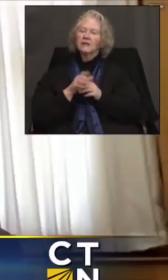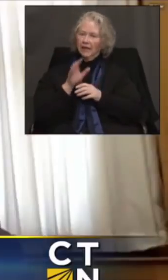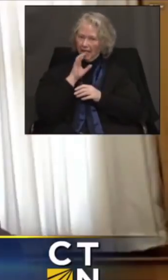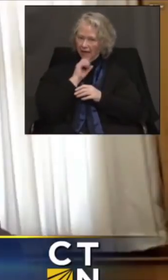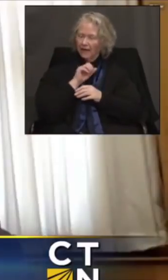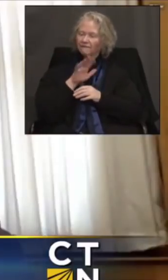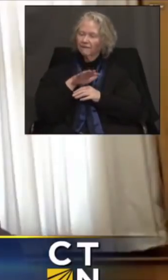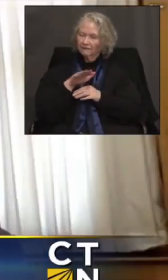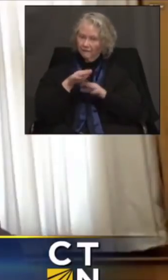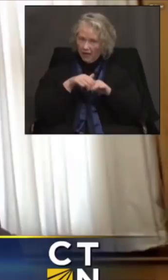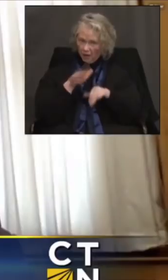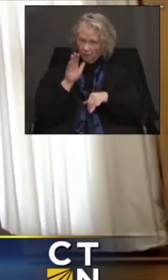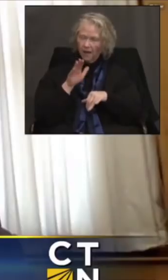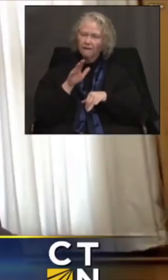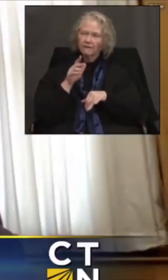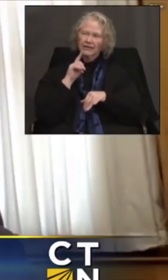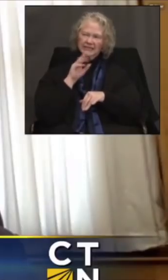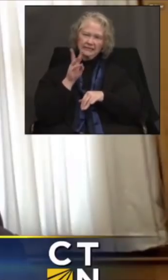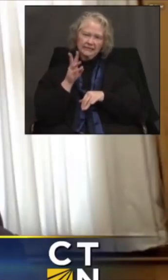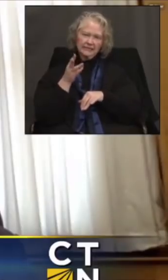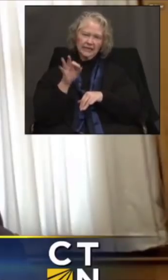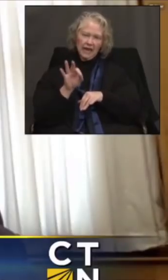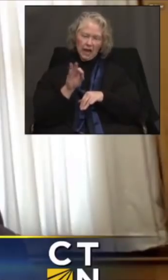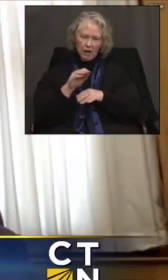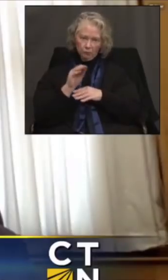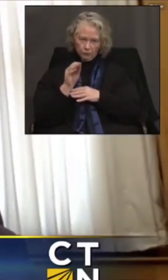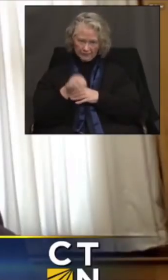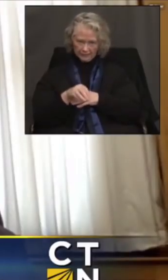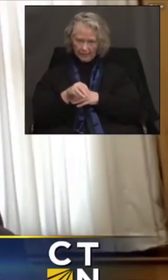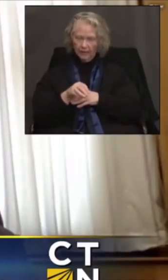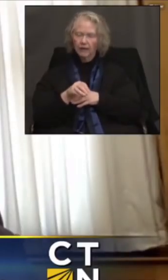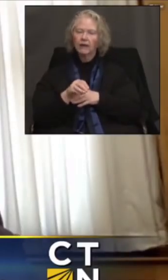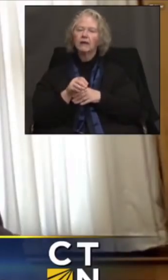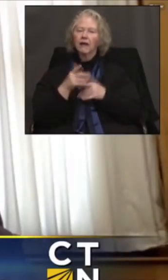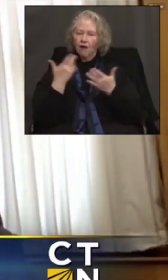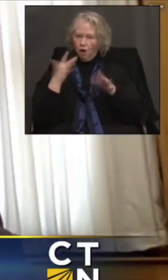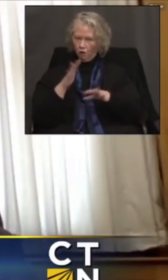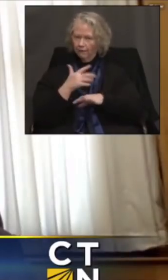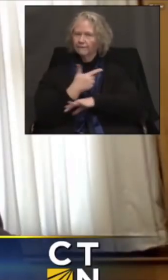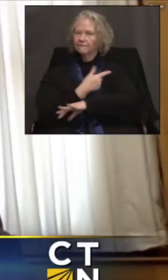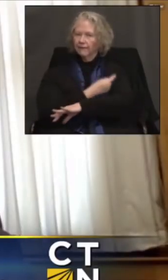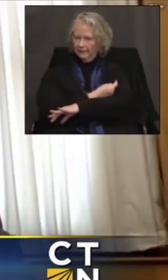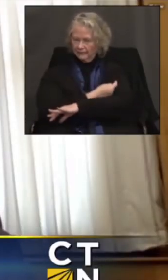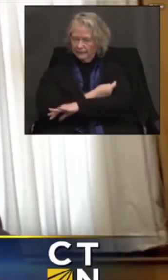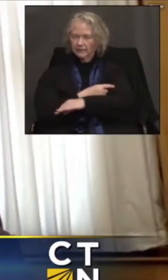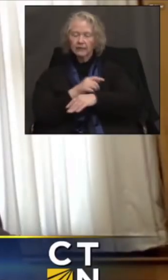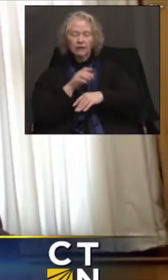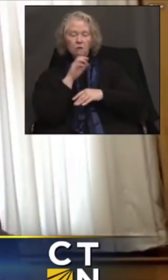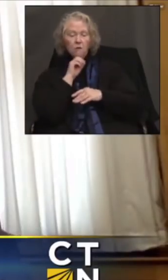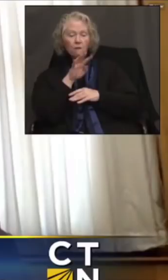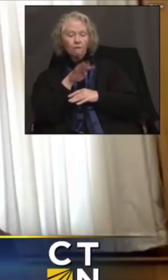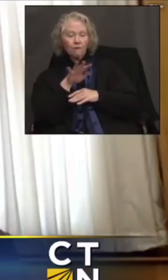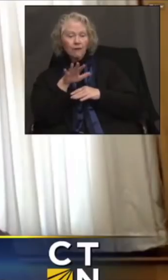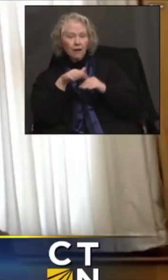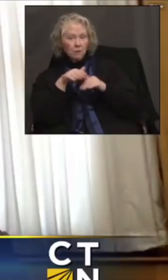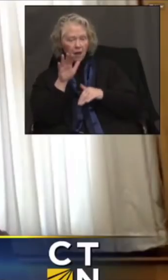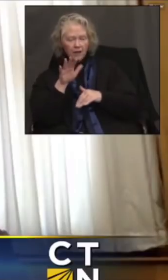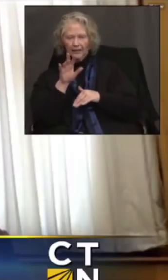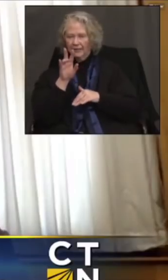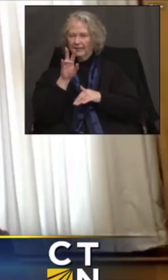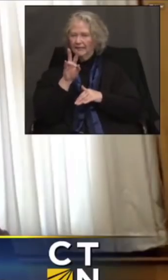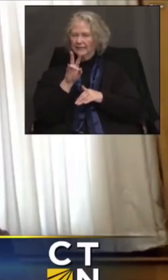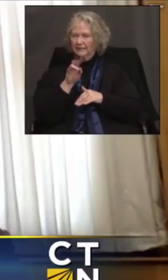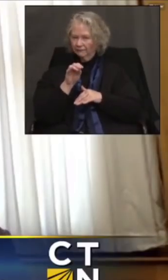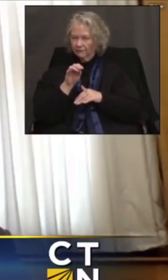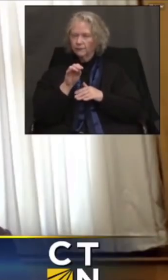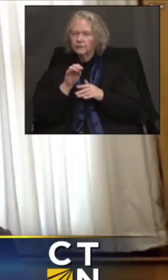above, we're up to 69% of the population's been vaccinated, and 45 and above, we're at 57% of the population's